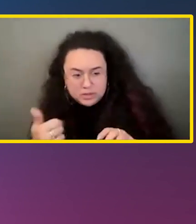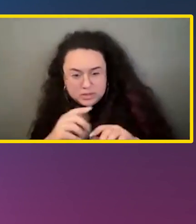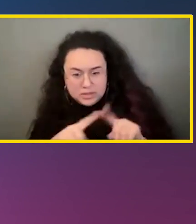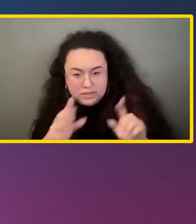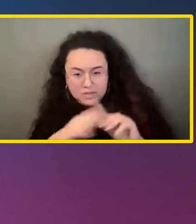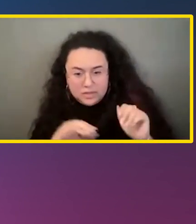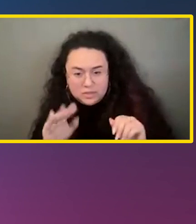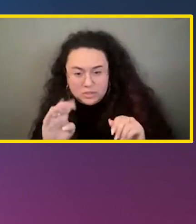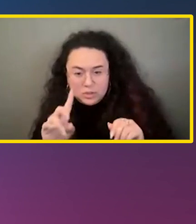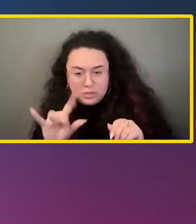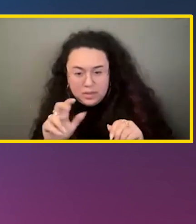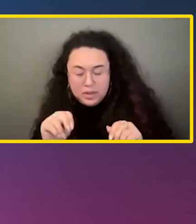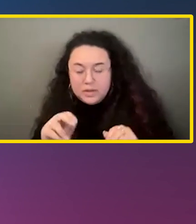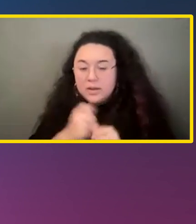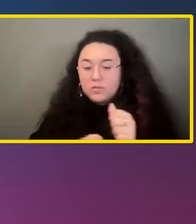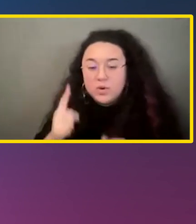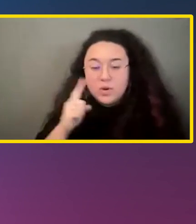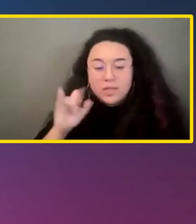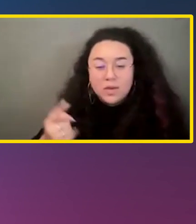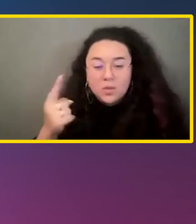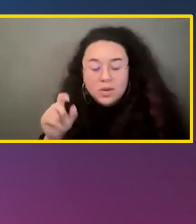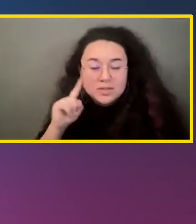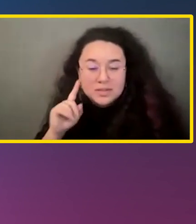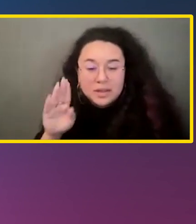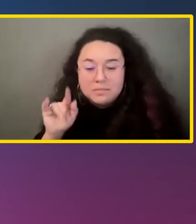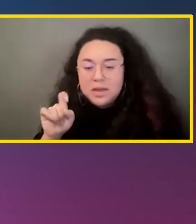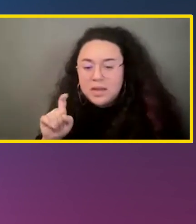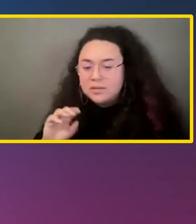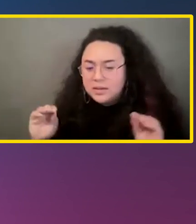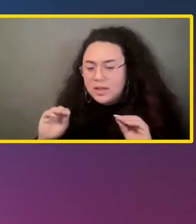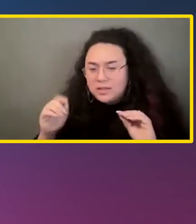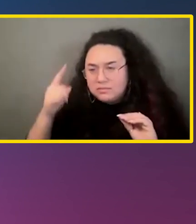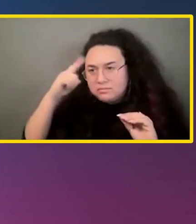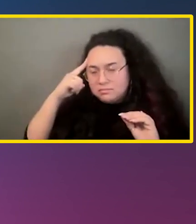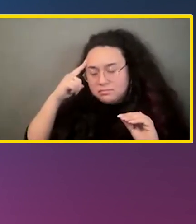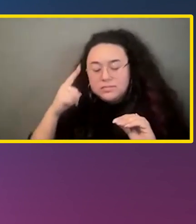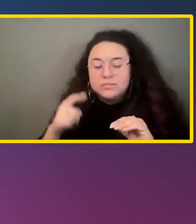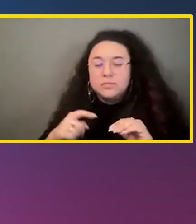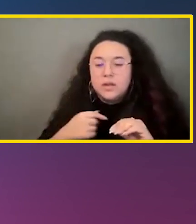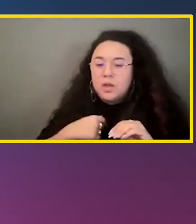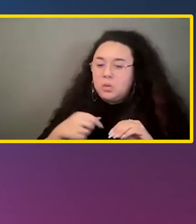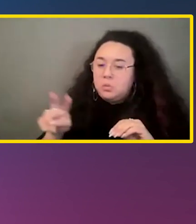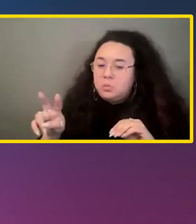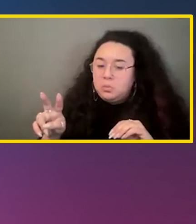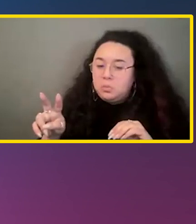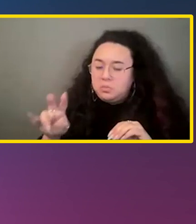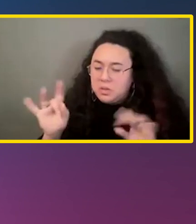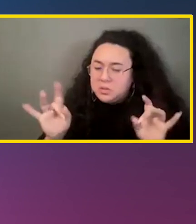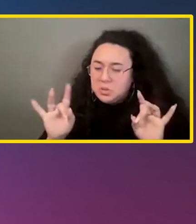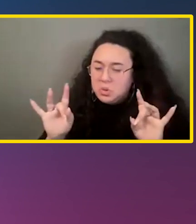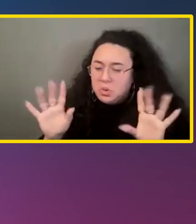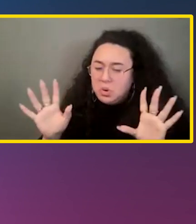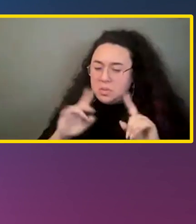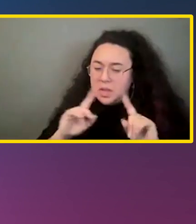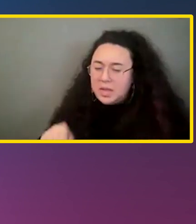Biden. And so everyone heard that one soundbite that she's like, nothing comes to mind. And even I was like, oh my gosh, what a horrible answer,